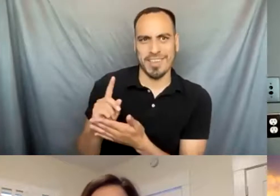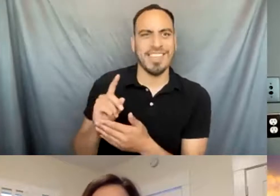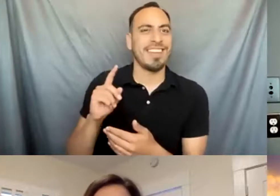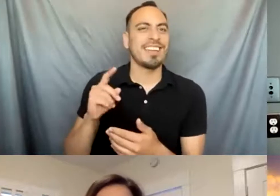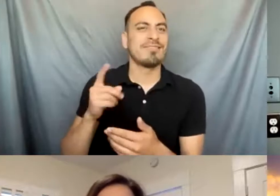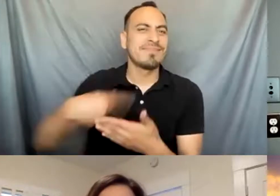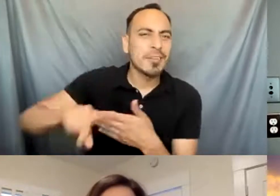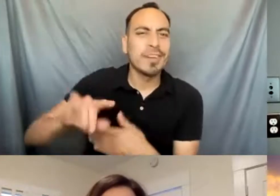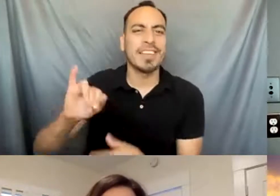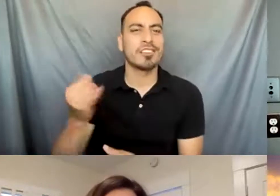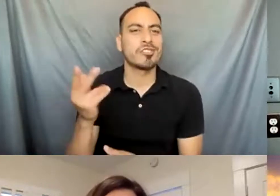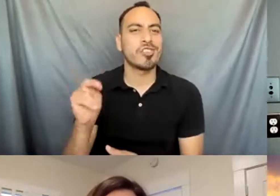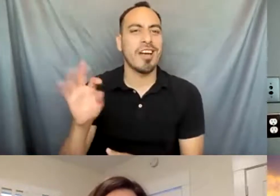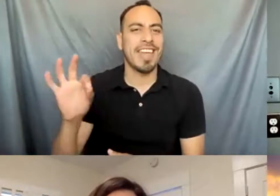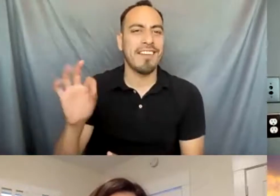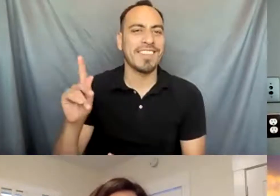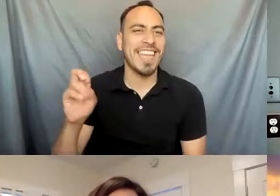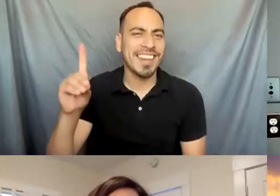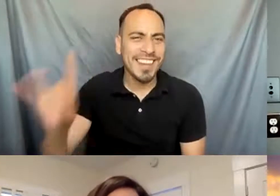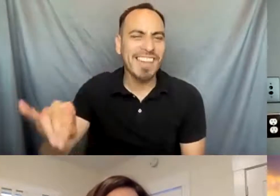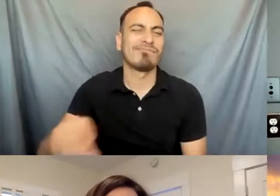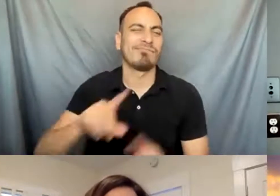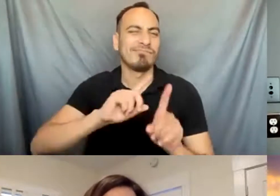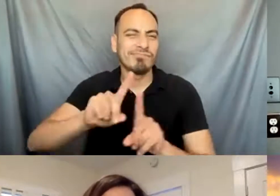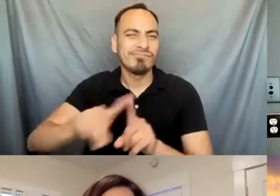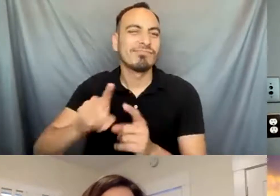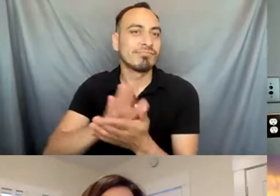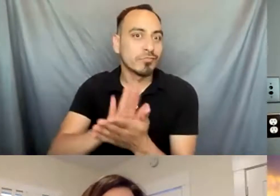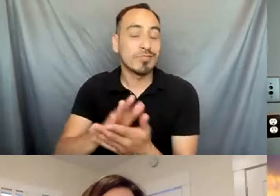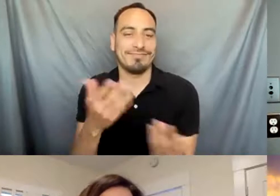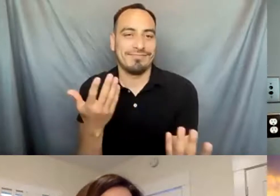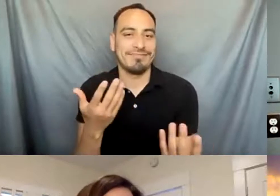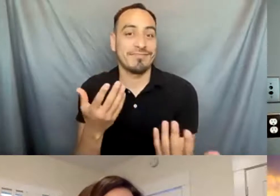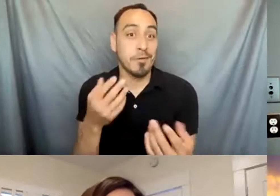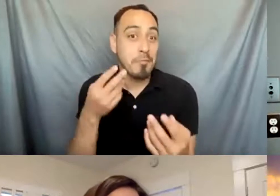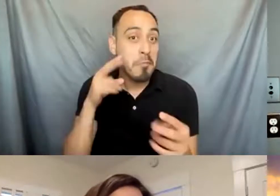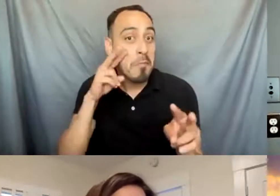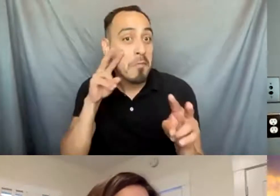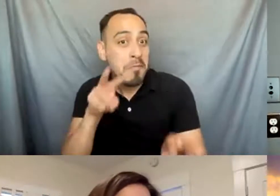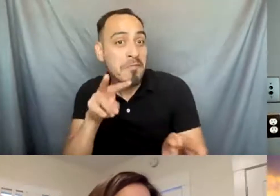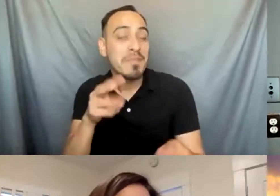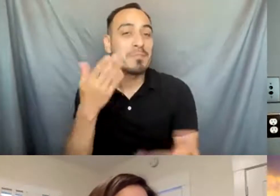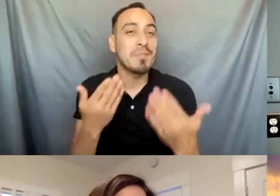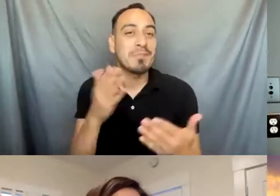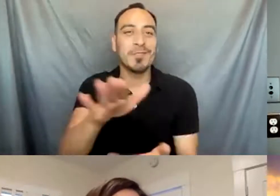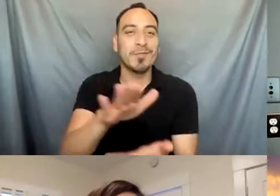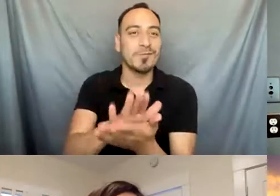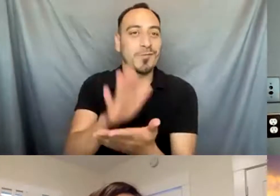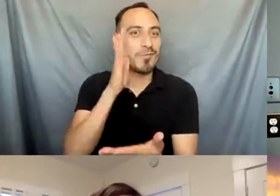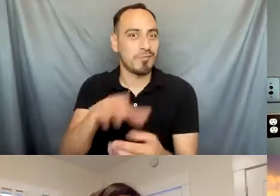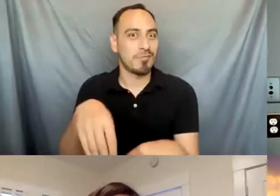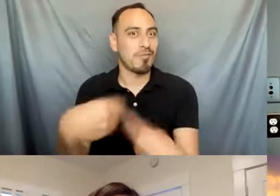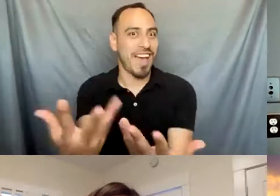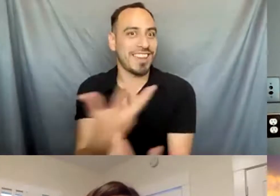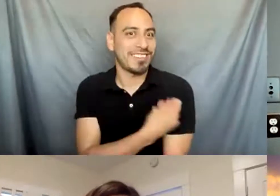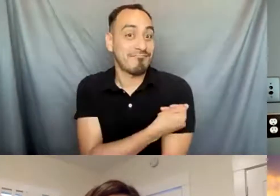So continuing those efforts as well. So keep an eye out in case there's something coming to a school near you. And then my team does